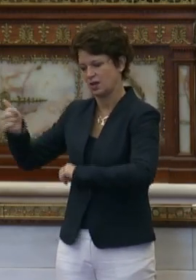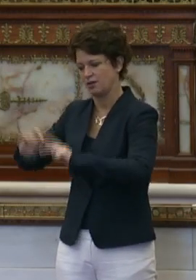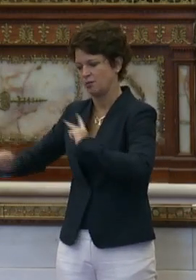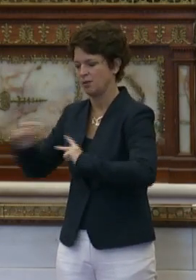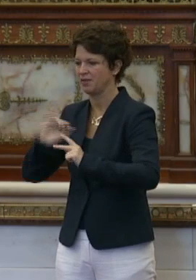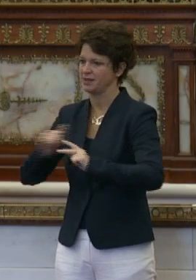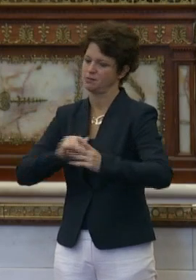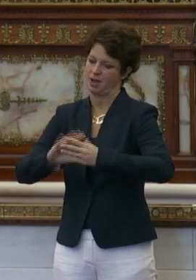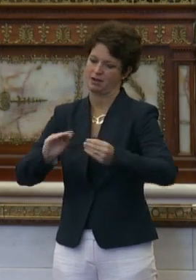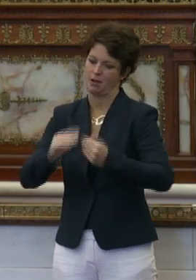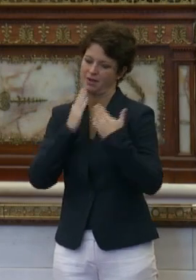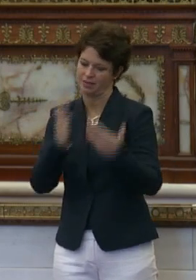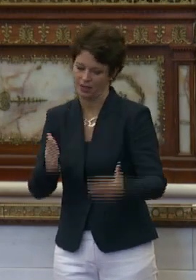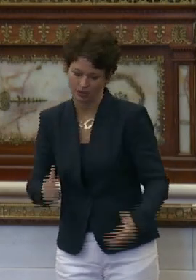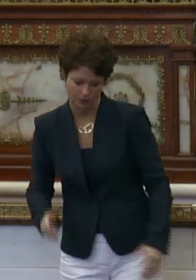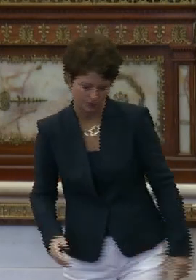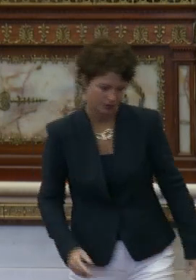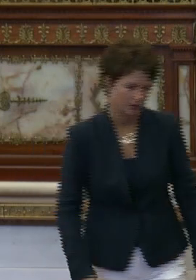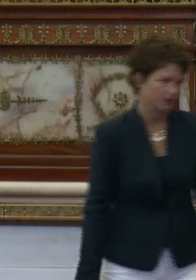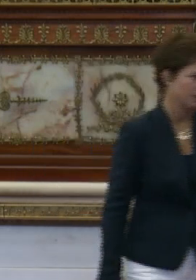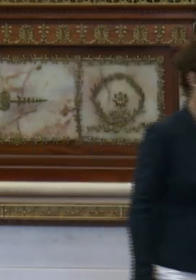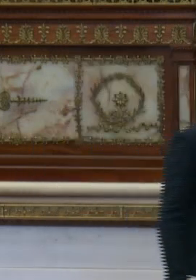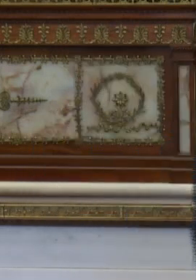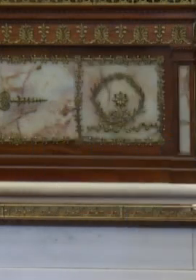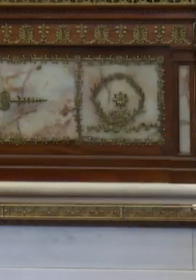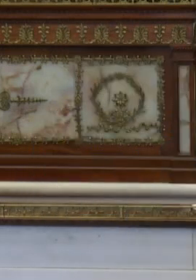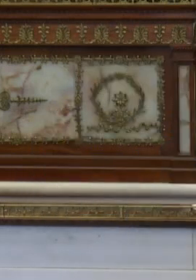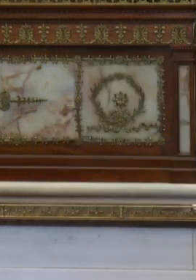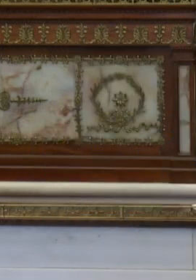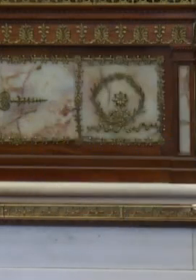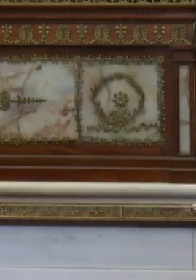comments. Thank you. Thank you for your testimony, sir.